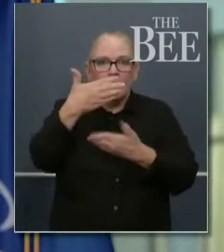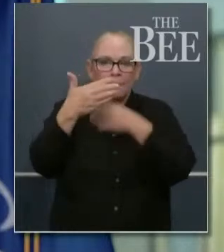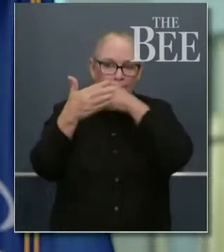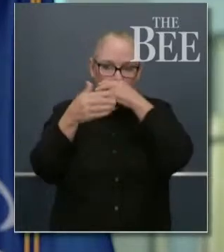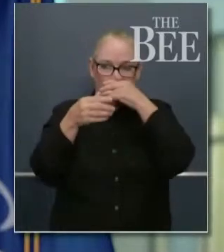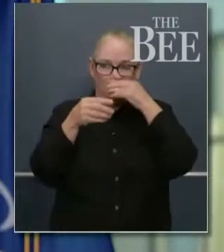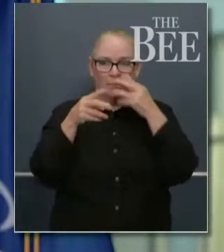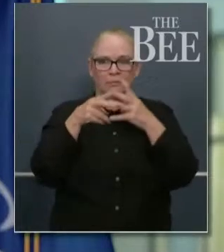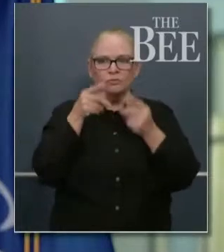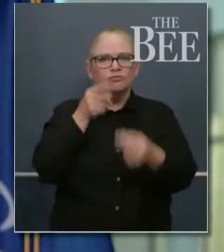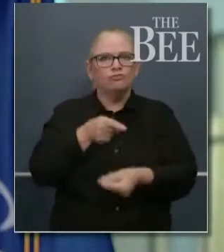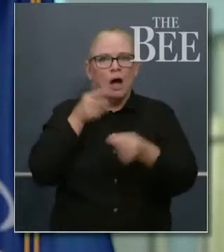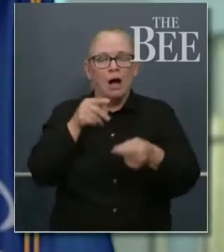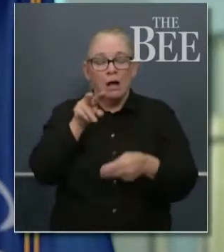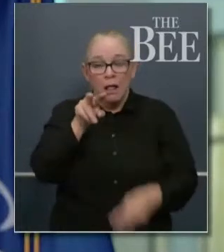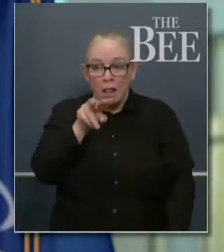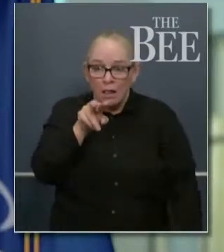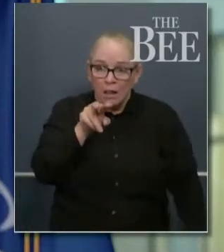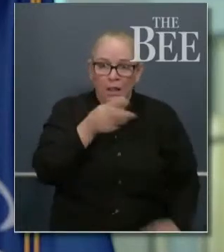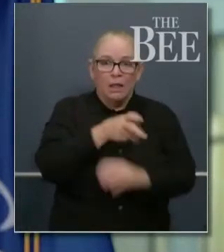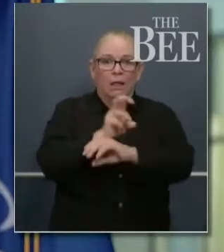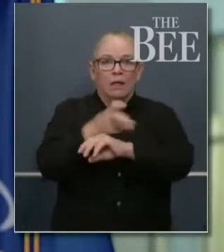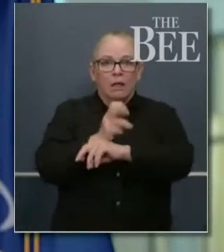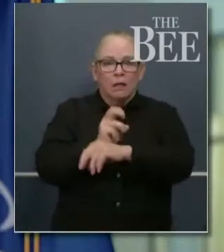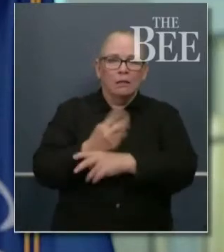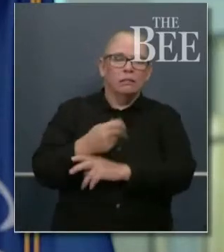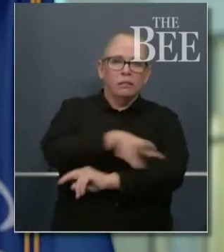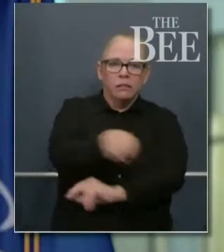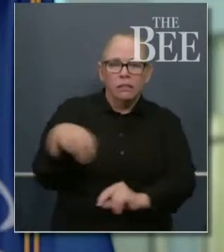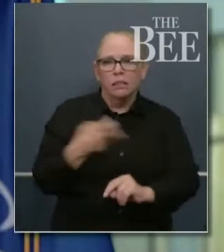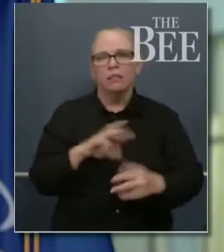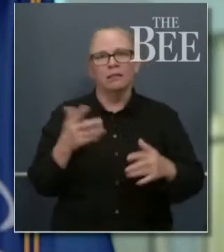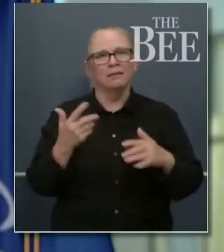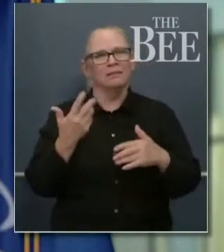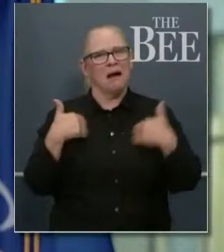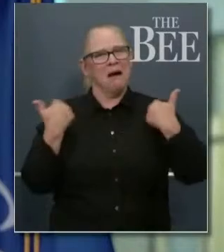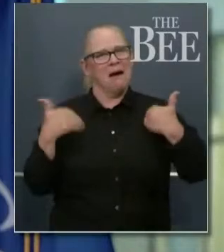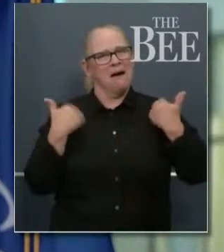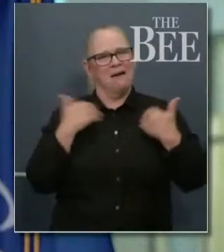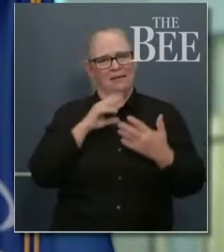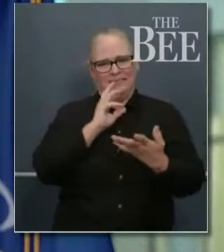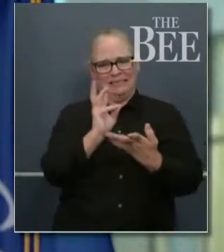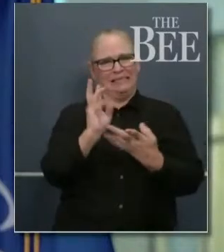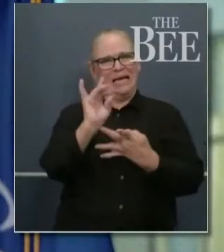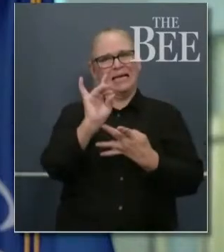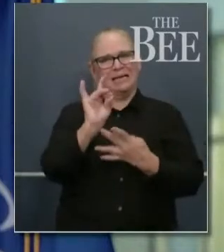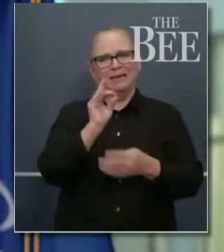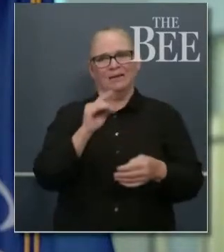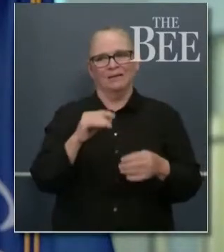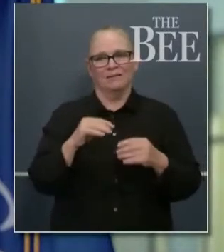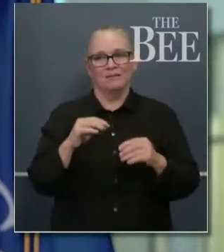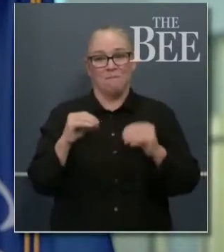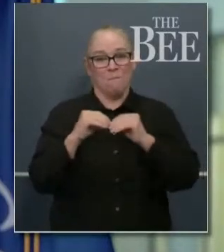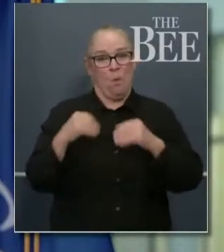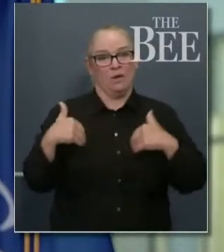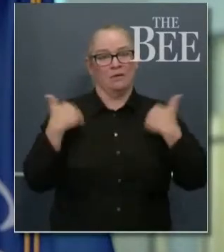to maintain their focus. And the younger you are, I think the more difficult it is, and understandably